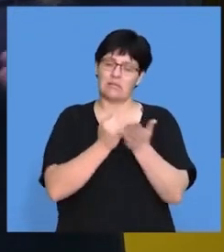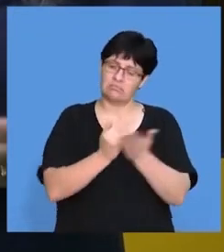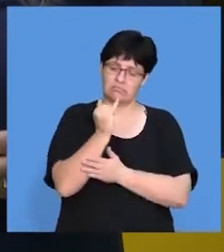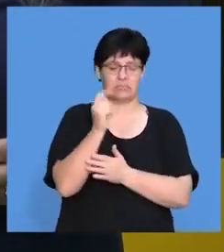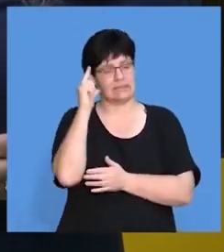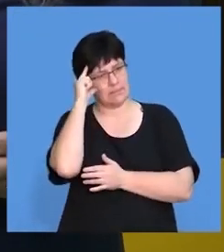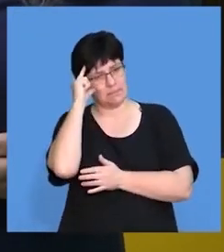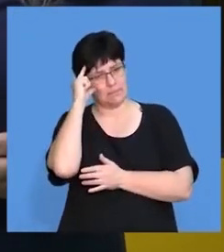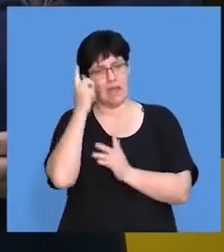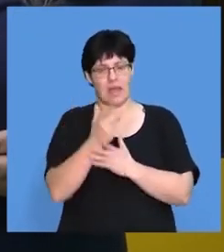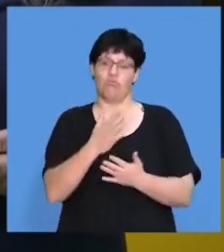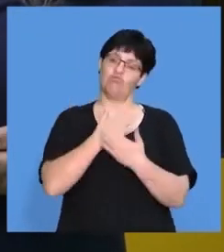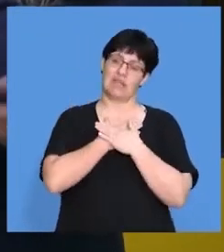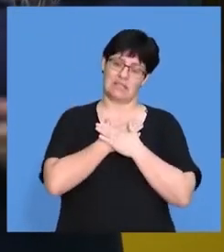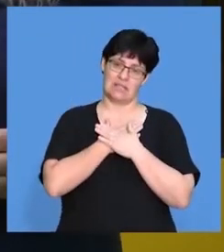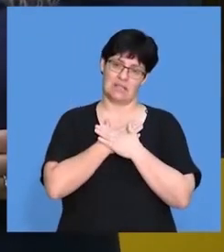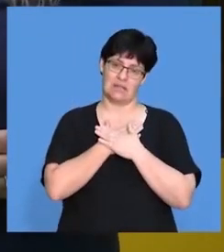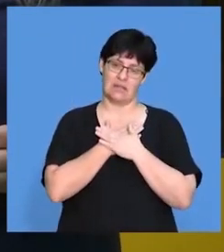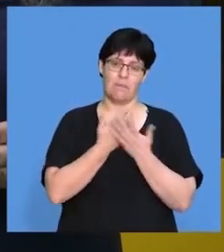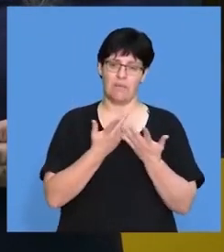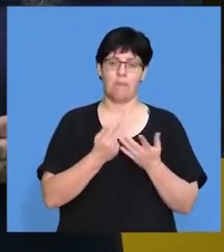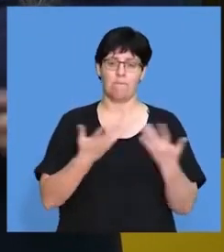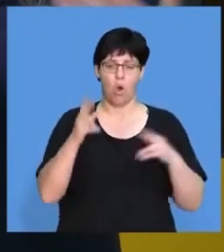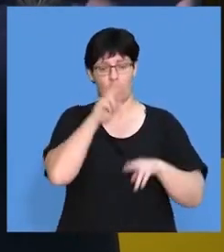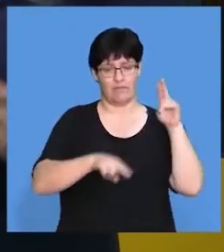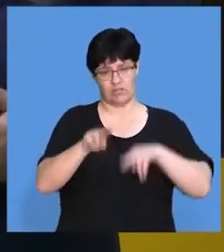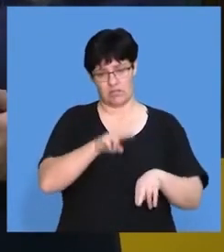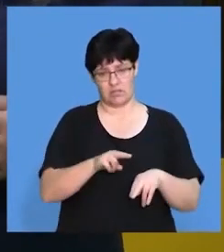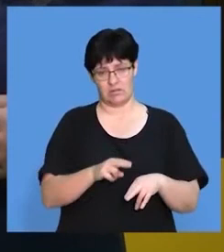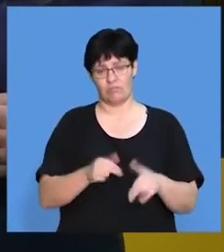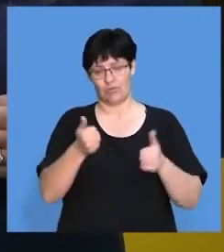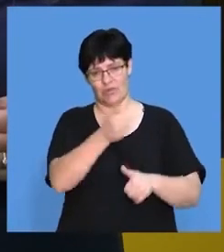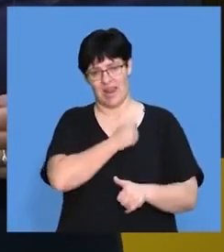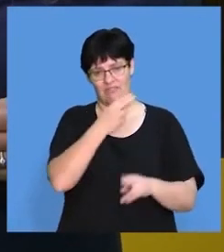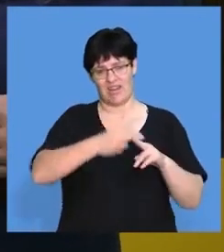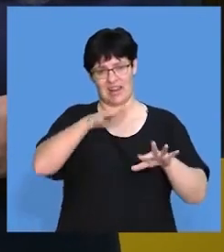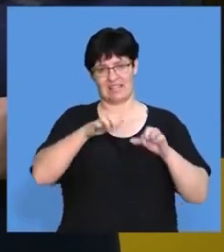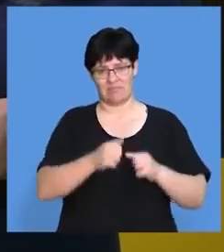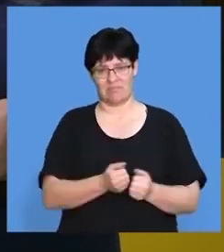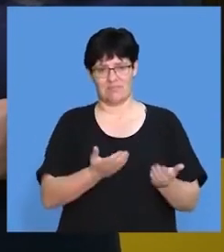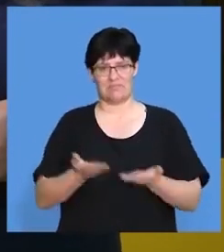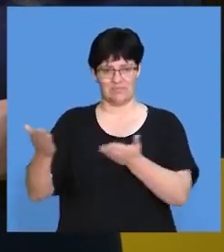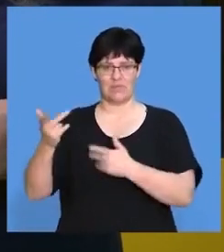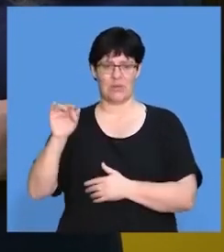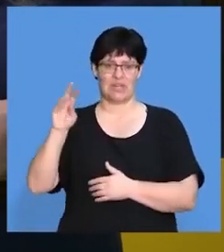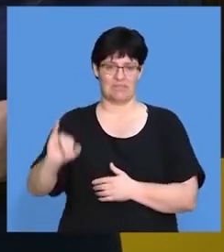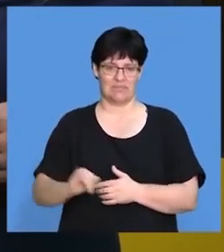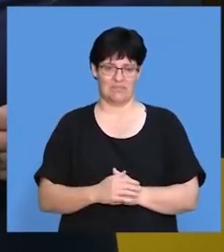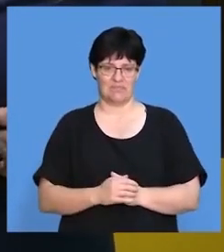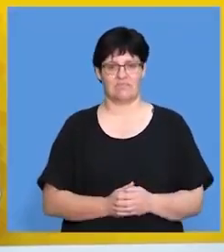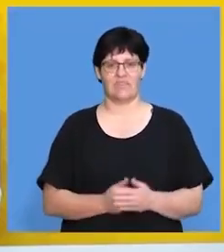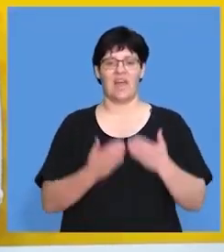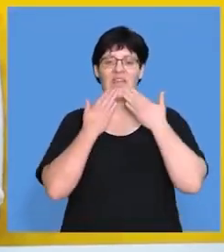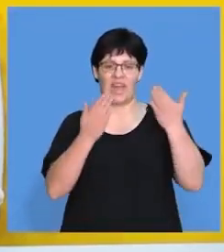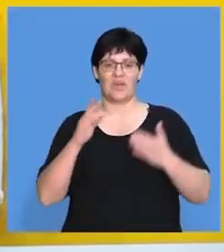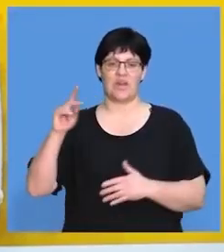rather get an early night's sleep and get some rest. Maybe do a little bit more revision, and good luck for your final exam. Okay, over to you,